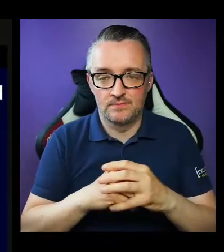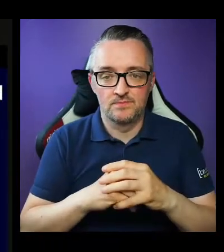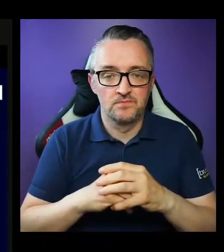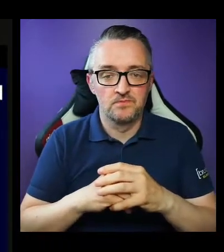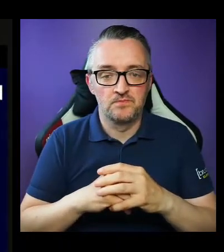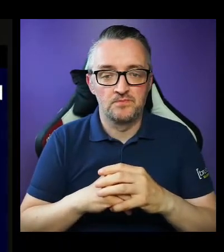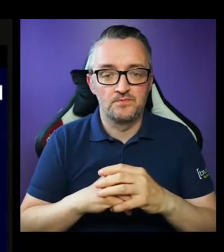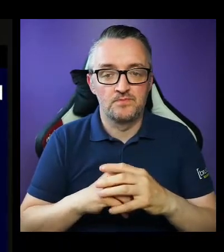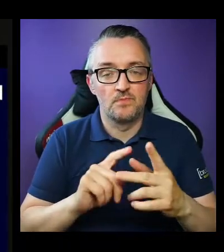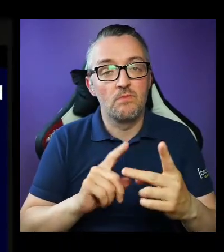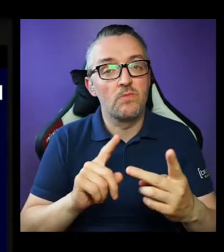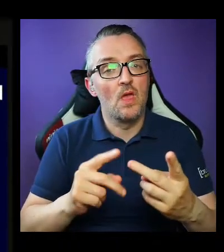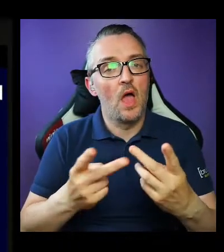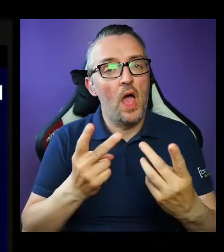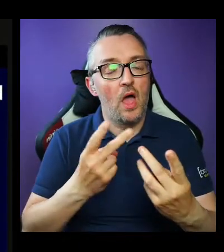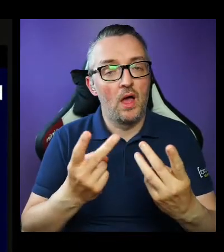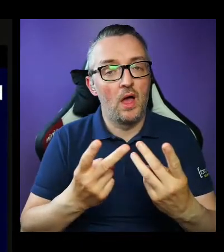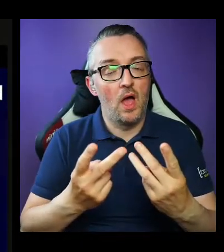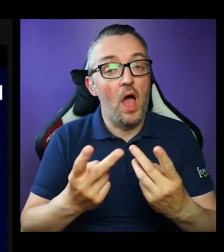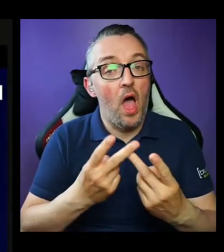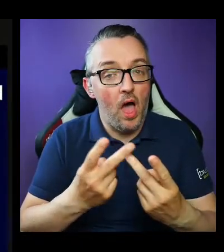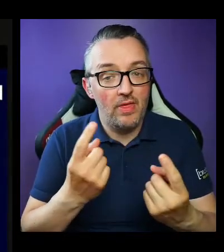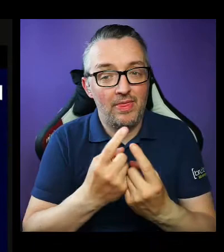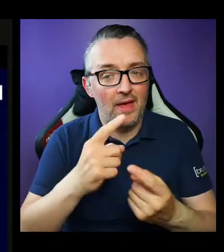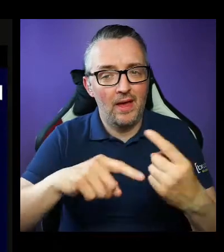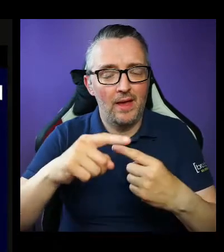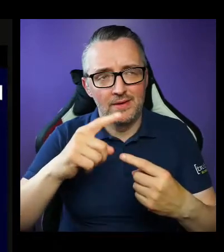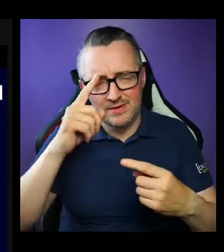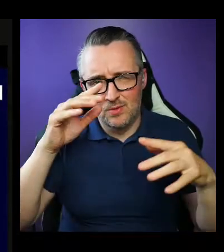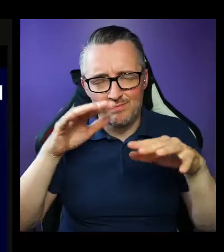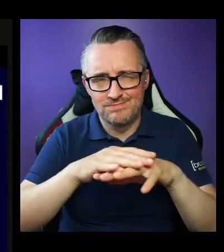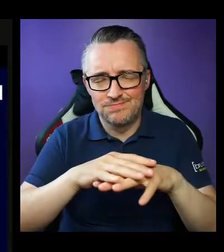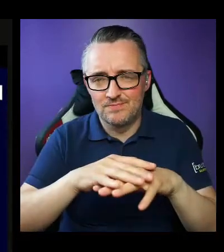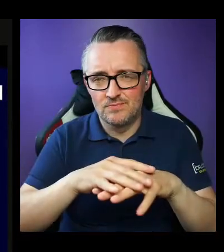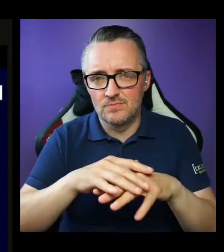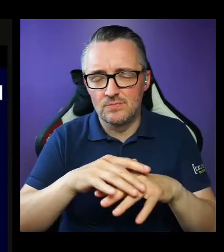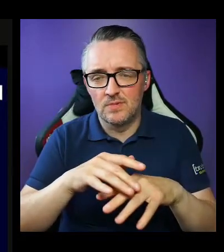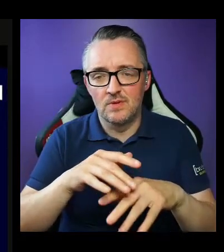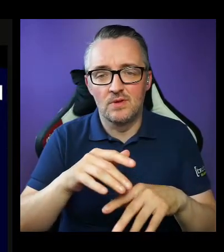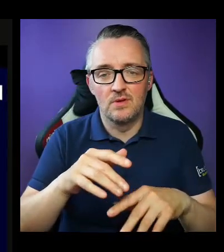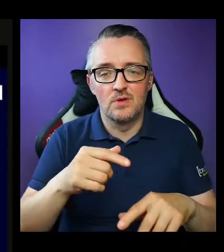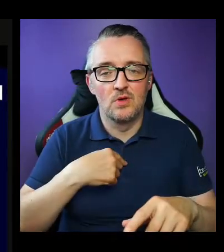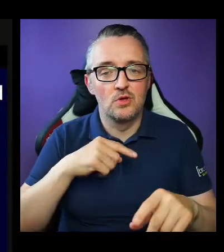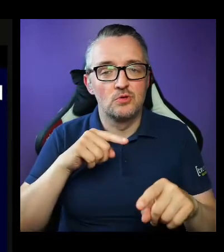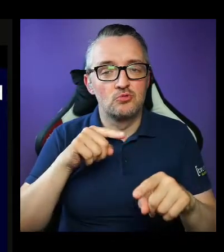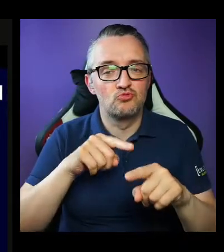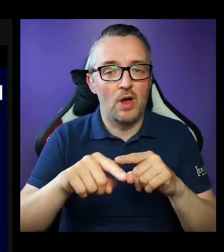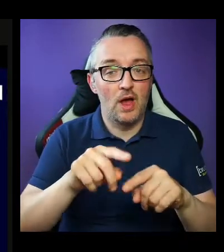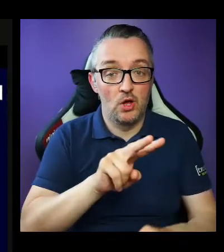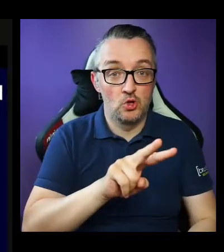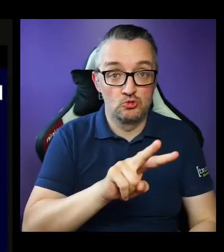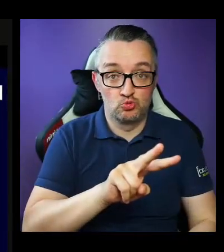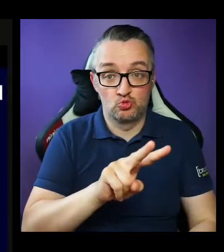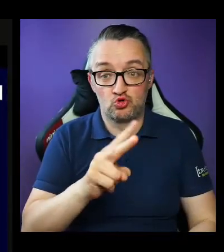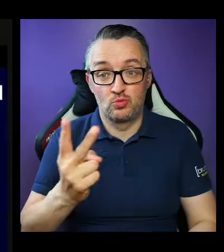But then another misconception that we had in the beginning when working with DynamoDB and when we're trying to switch to this type